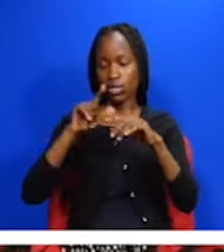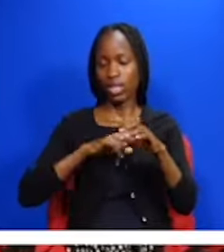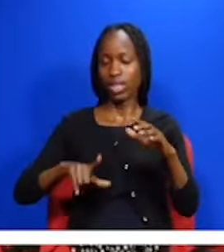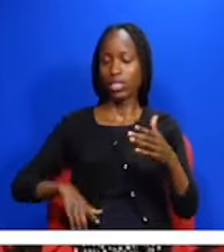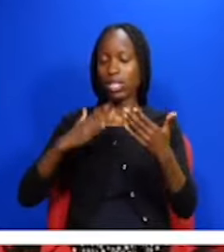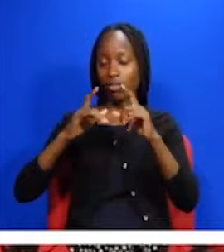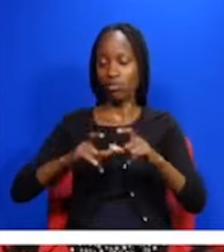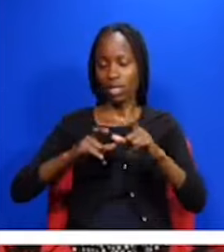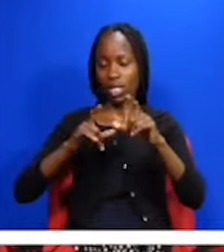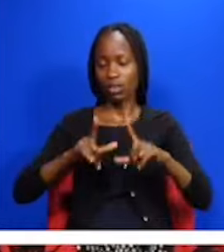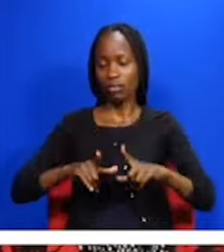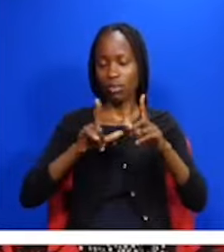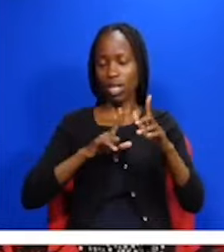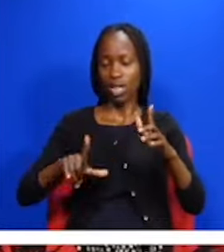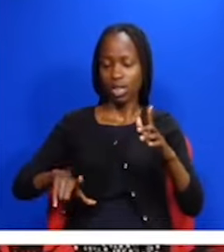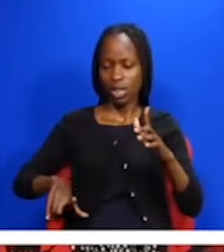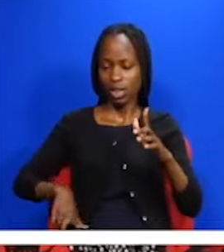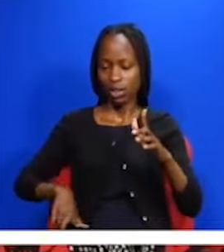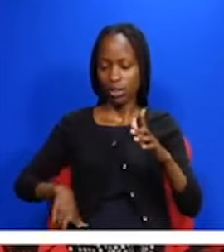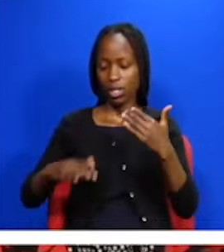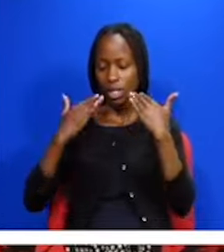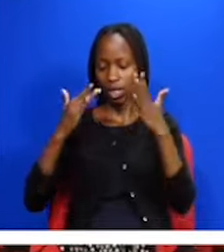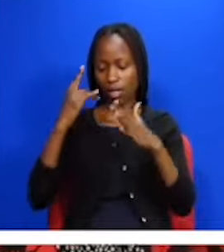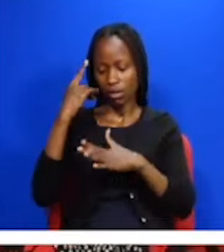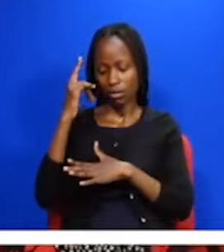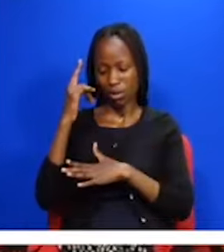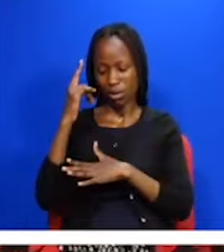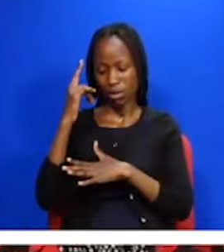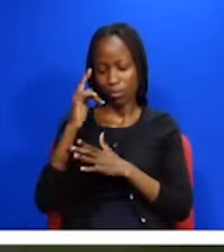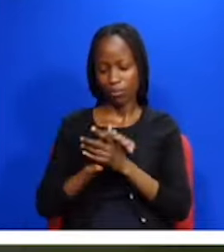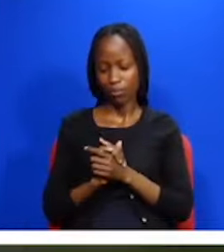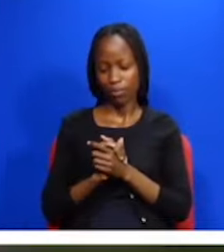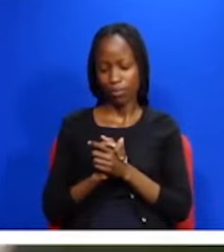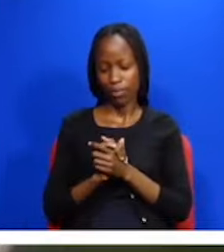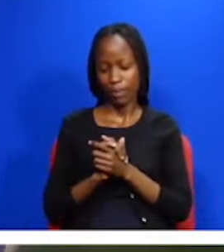day, thank you for the gift of life, thank you for your teachers and parents, thank you for the strength